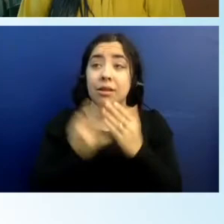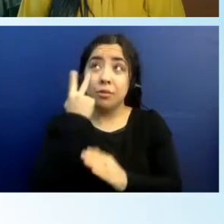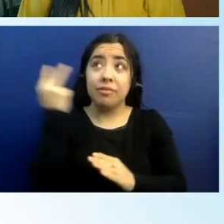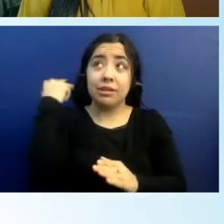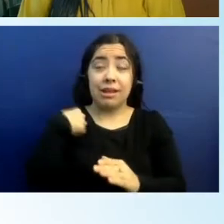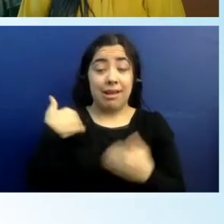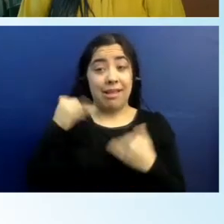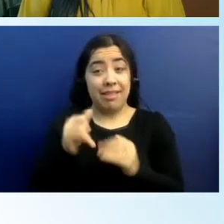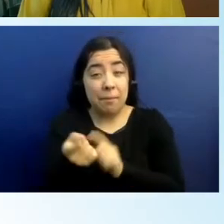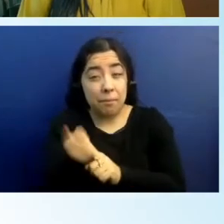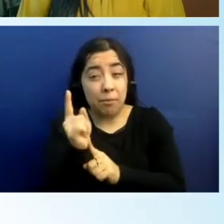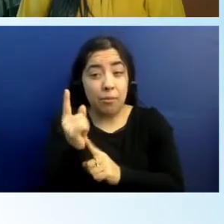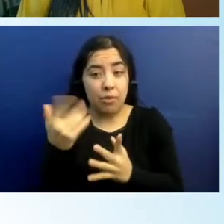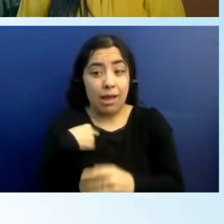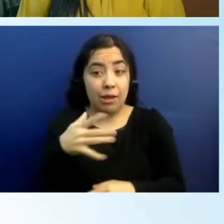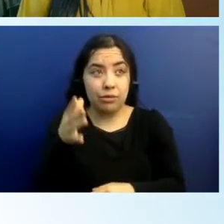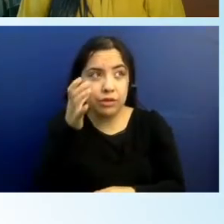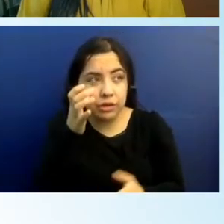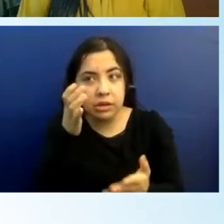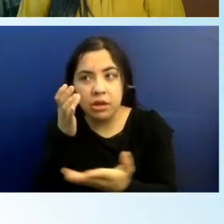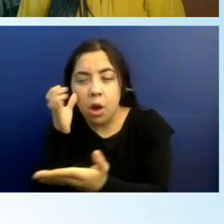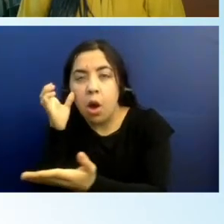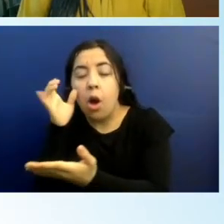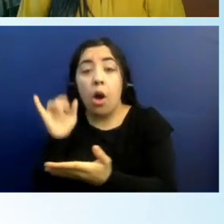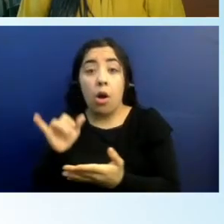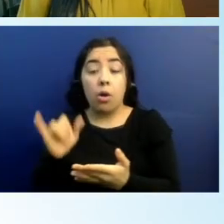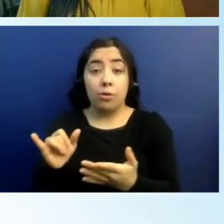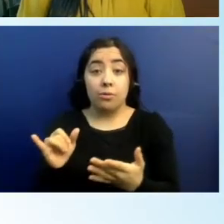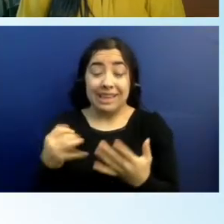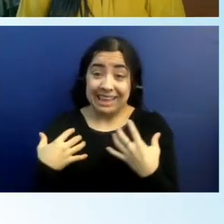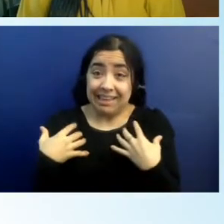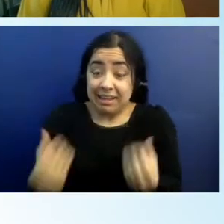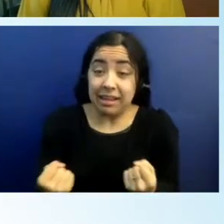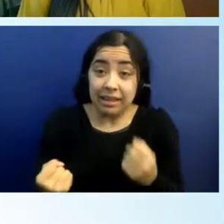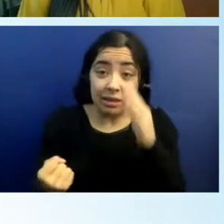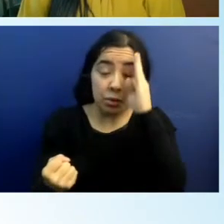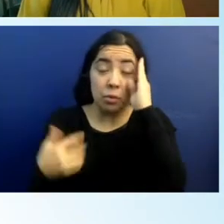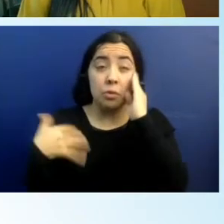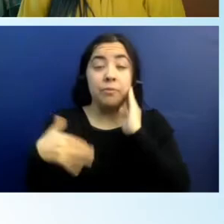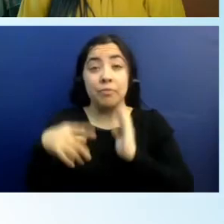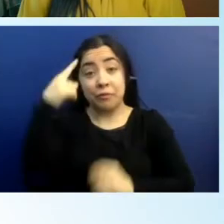I was hearing is that healing is, for me,